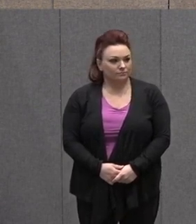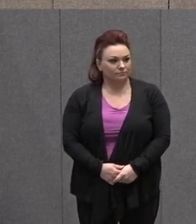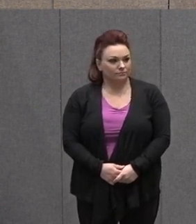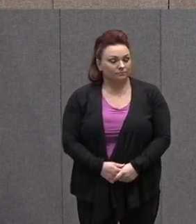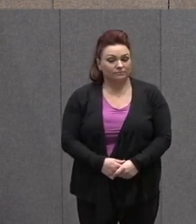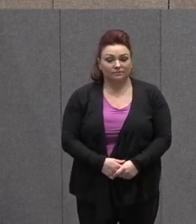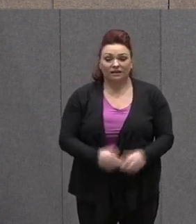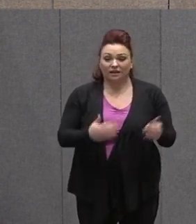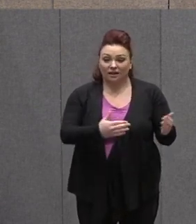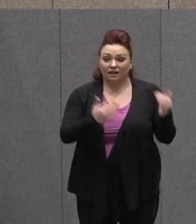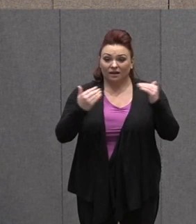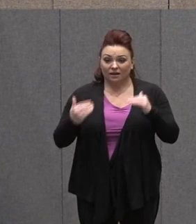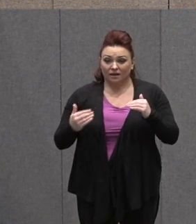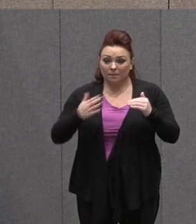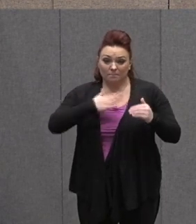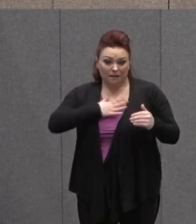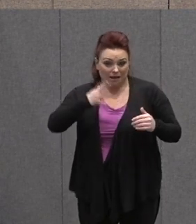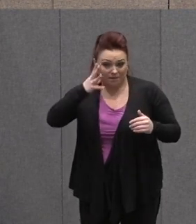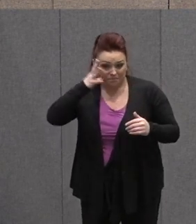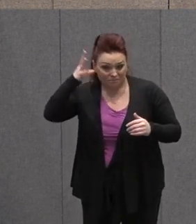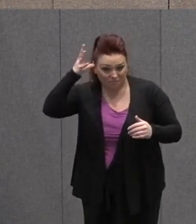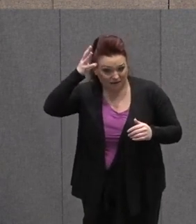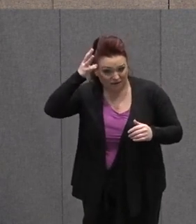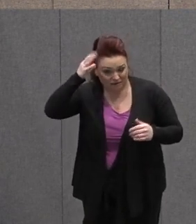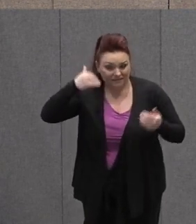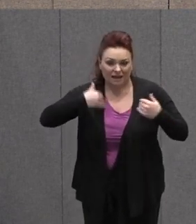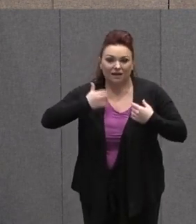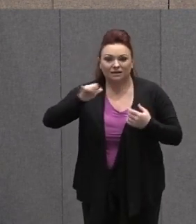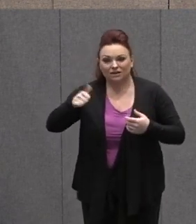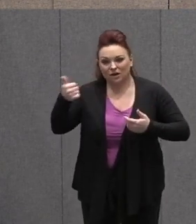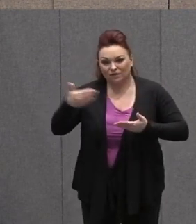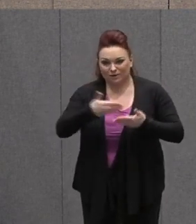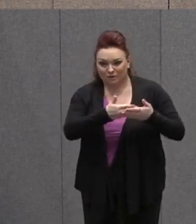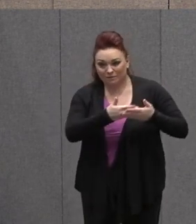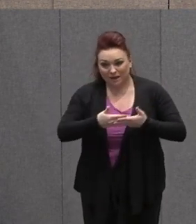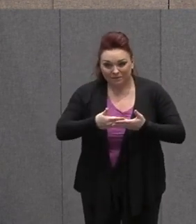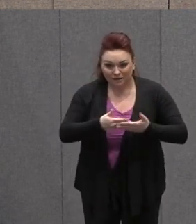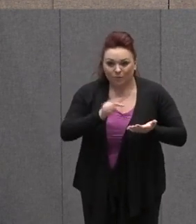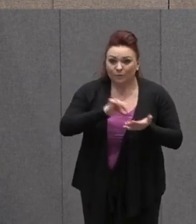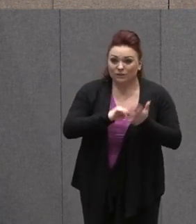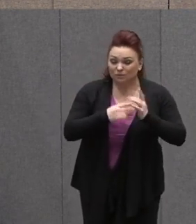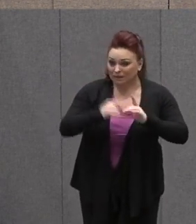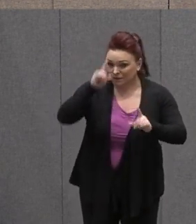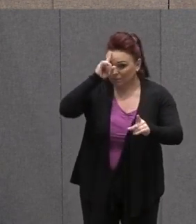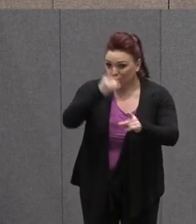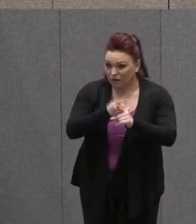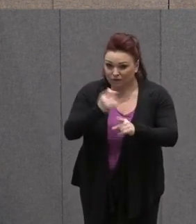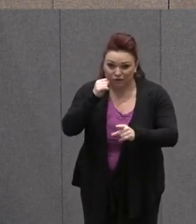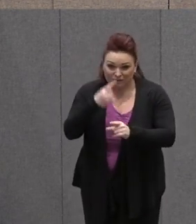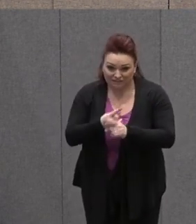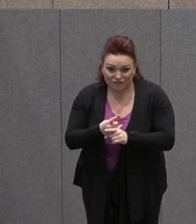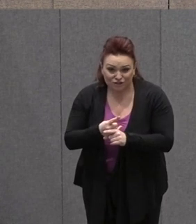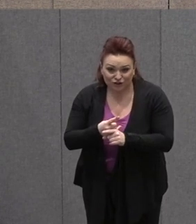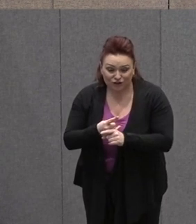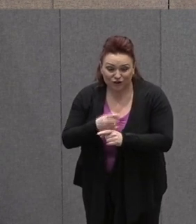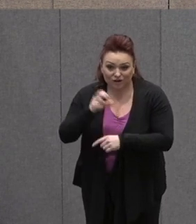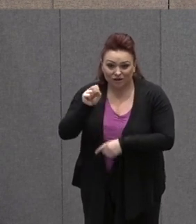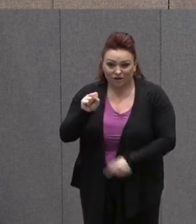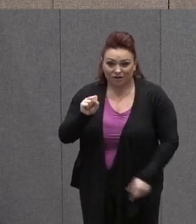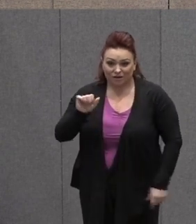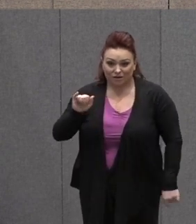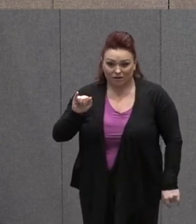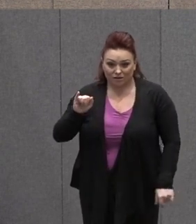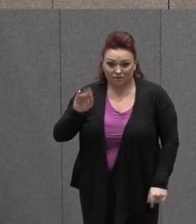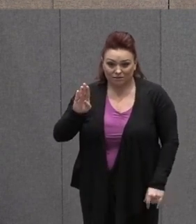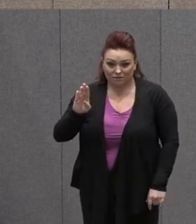Then my parents had another baby. So I got a sibling. That was the second event in my life.